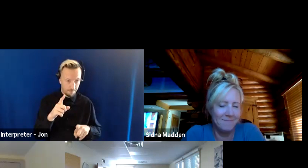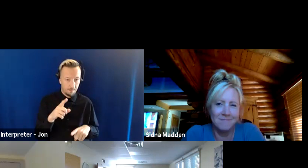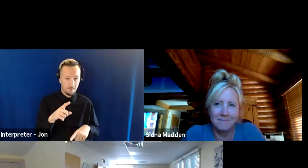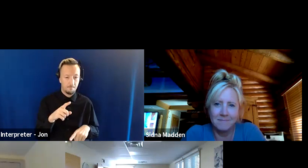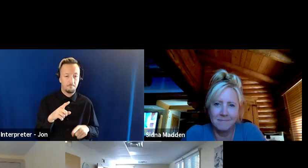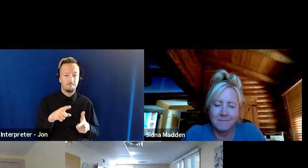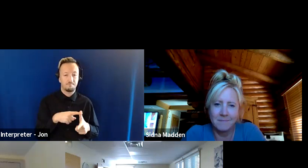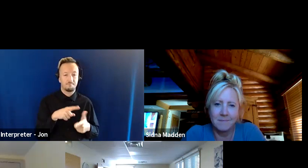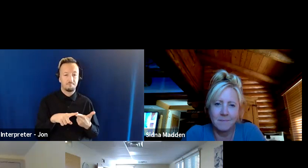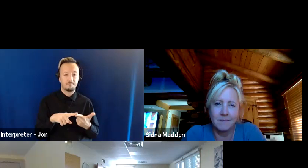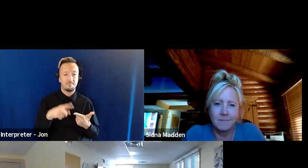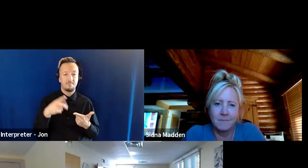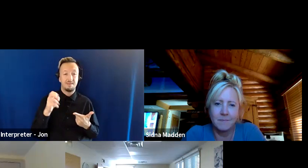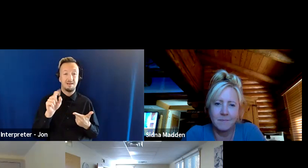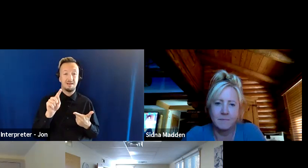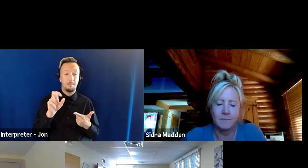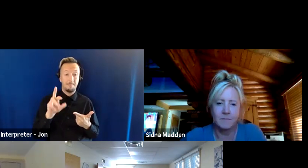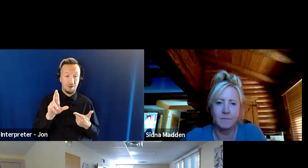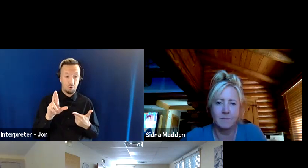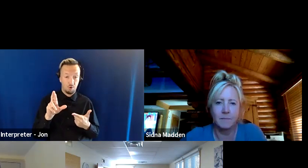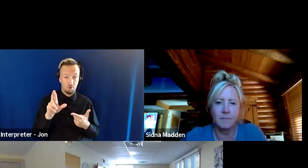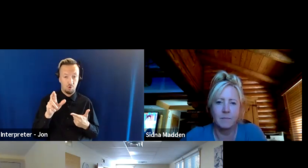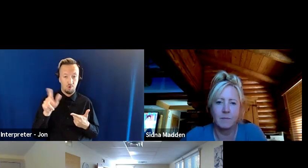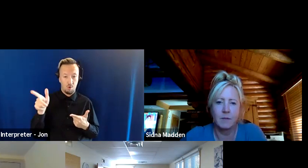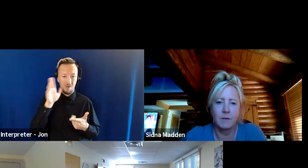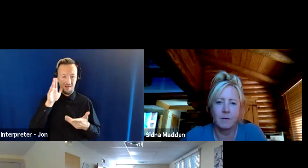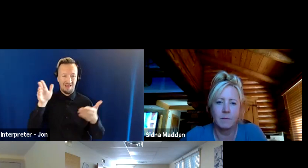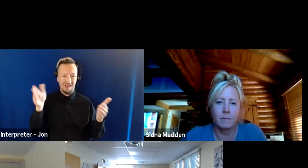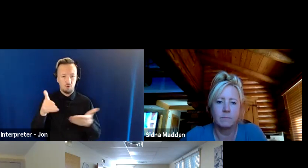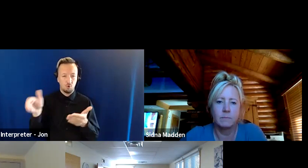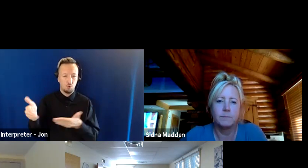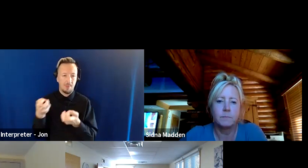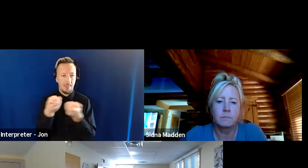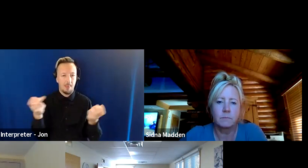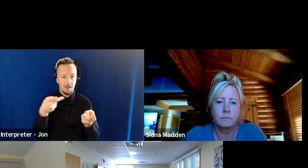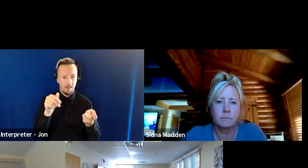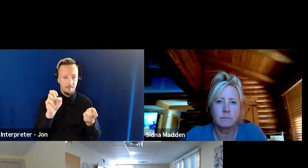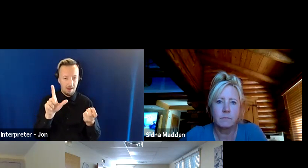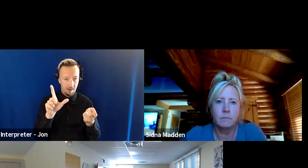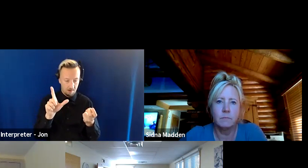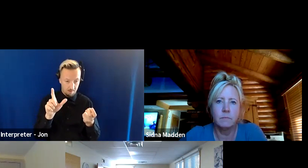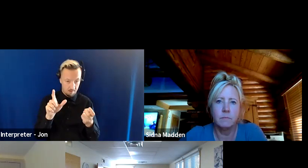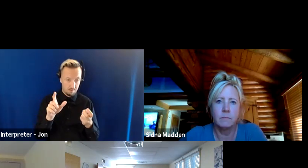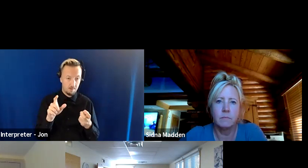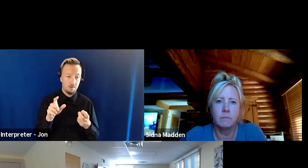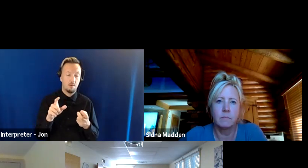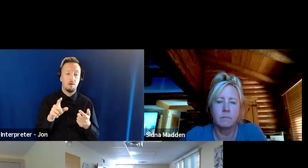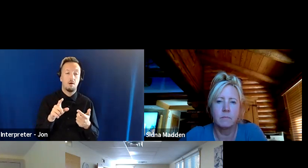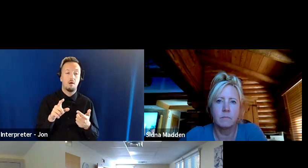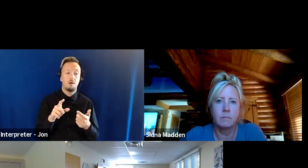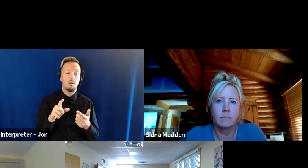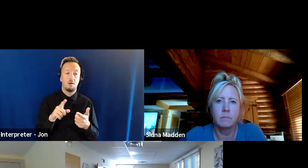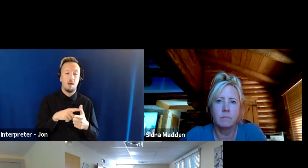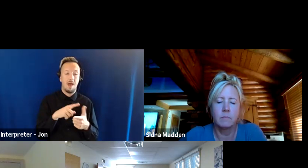then Peter is going to introduce the panelists. And then we're going to go into the